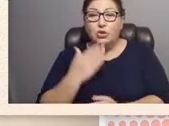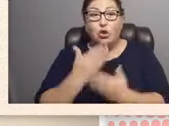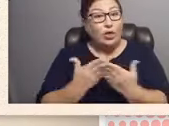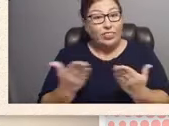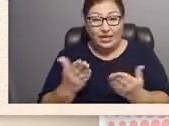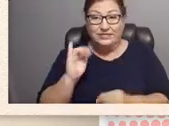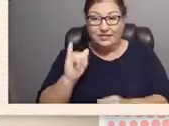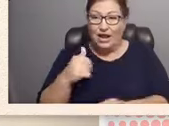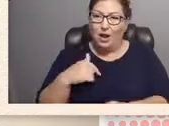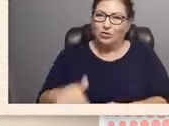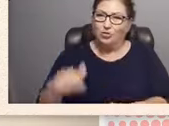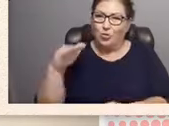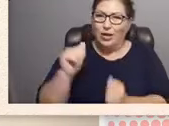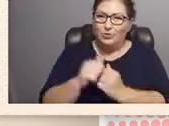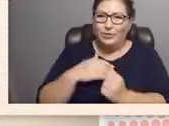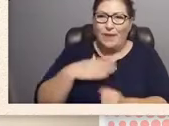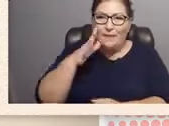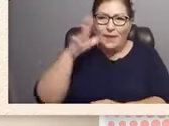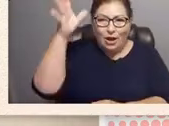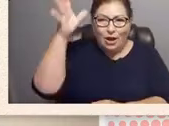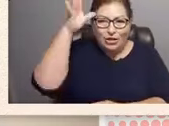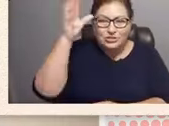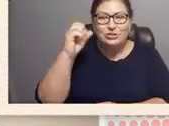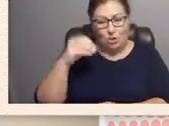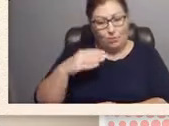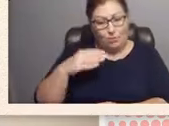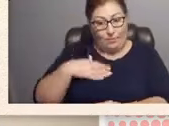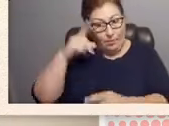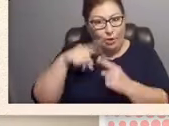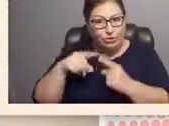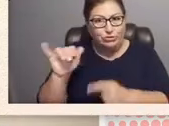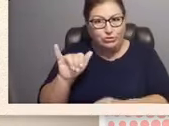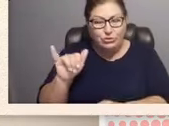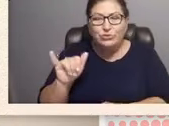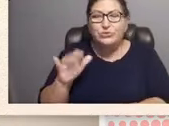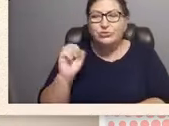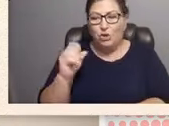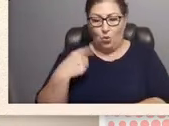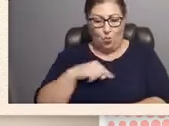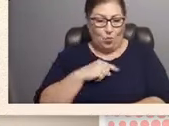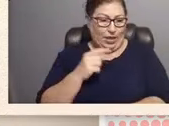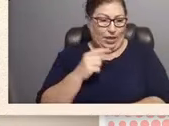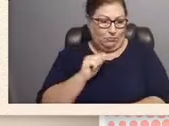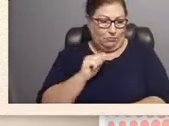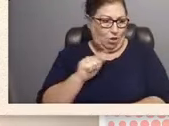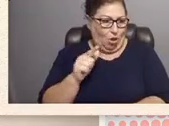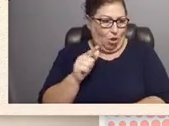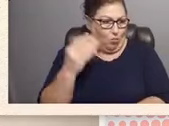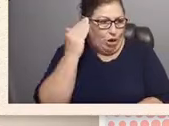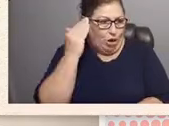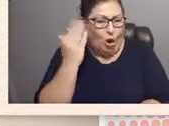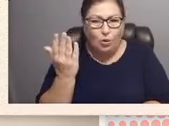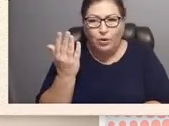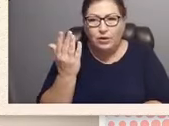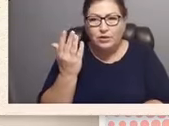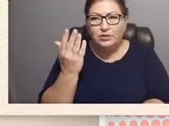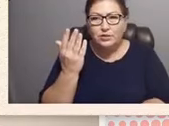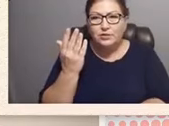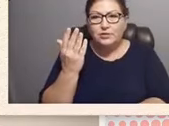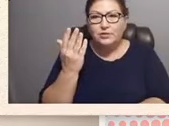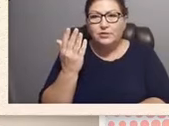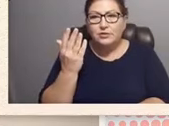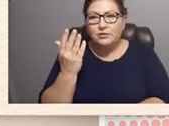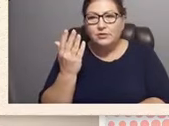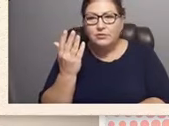parents, and so are my brothers. So all we ever knew was, sure, you might not be able to, walk